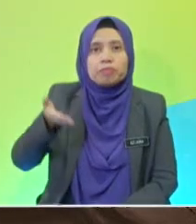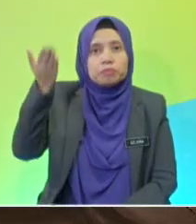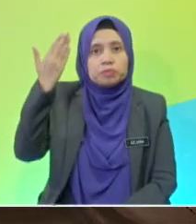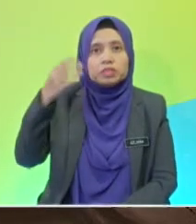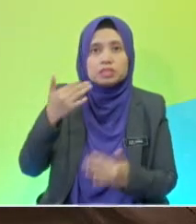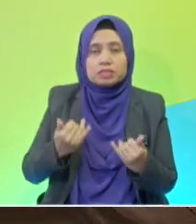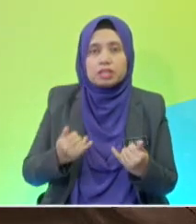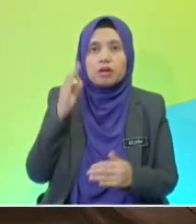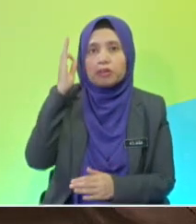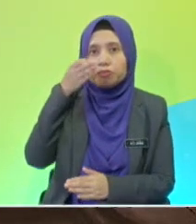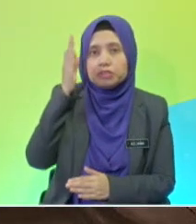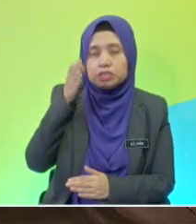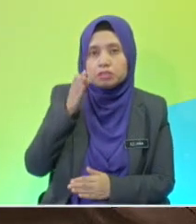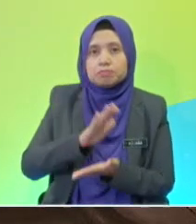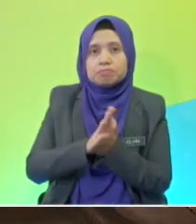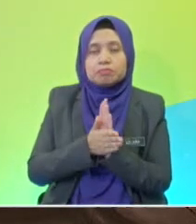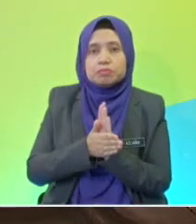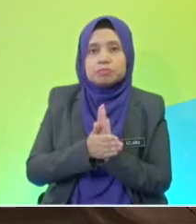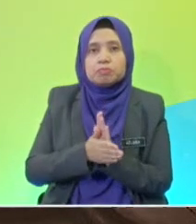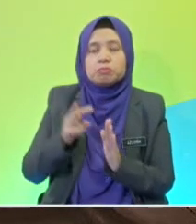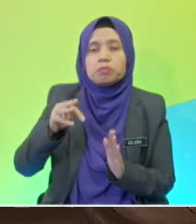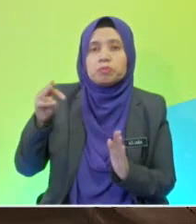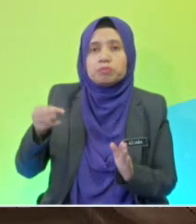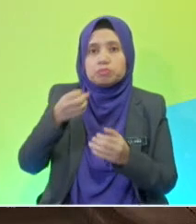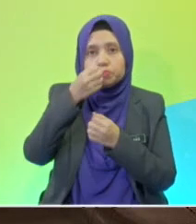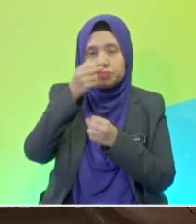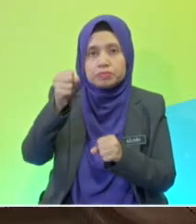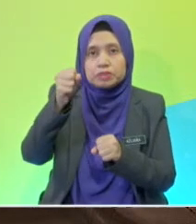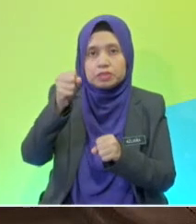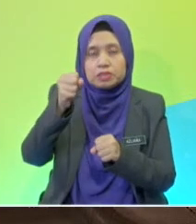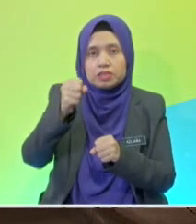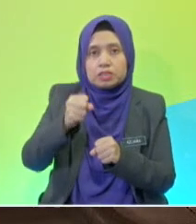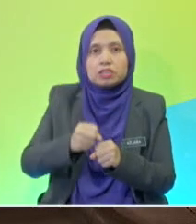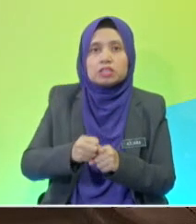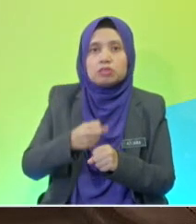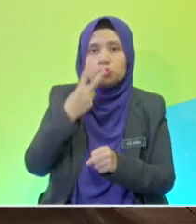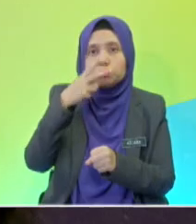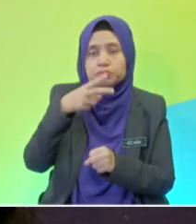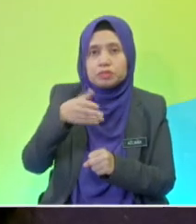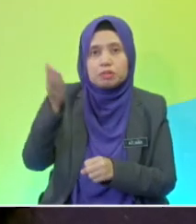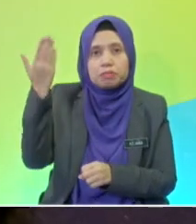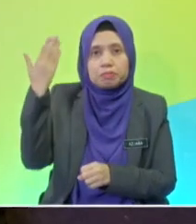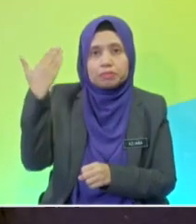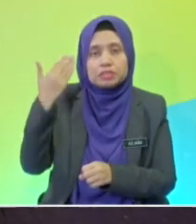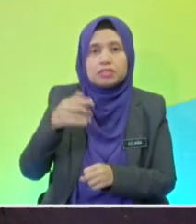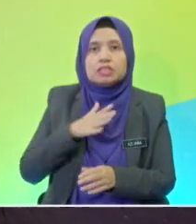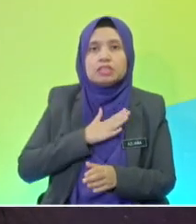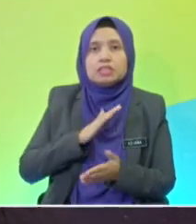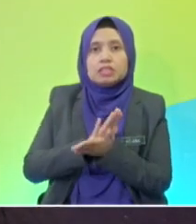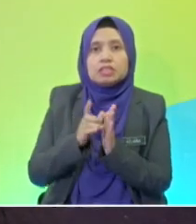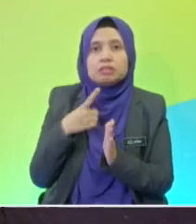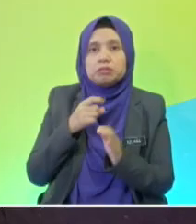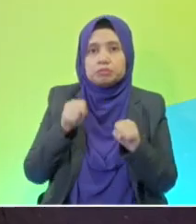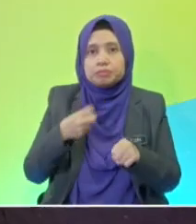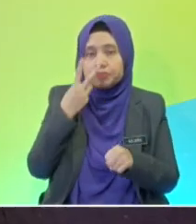Right, yeah. okay. Pupils, if you watch carefully, this is actually from the past. Yeah. And let's find out what's inside. Yeah, from the